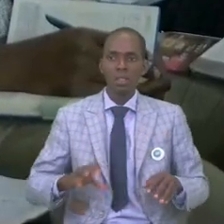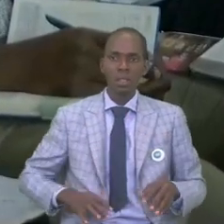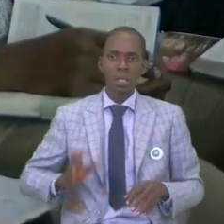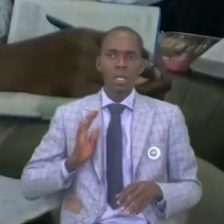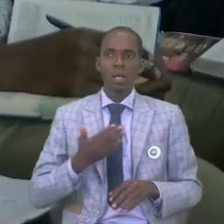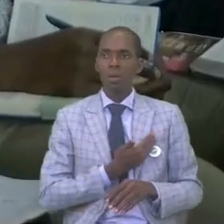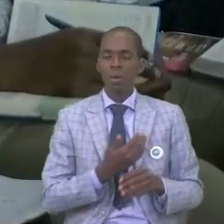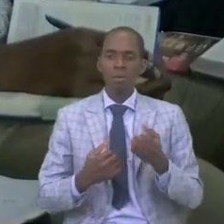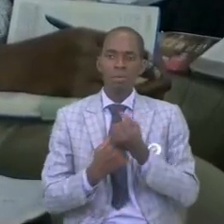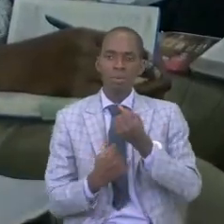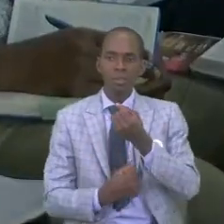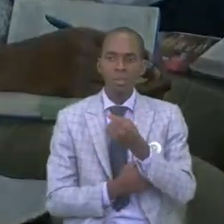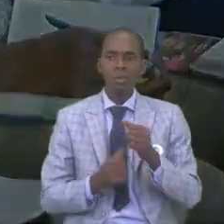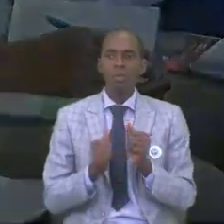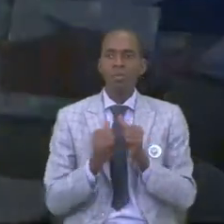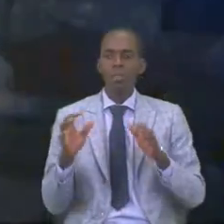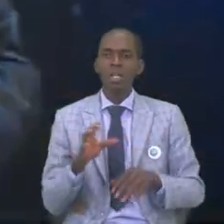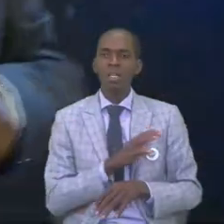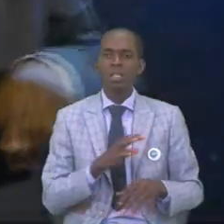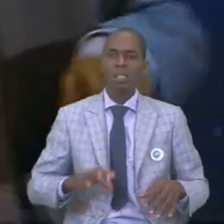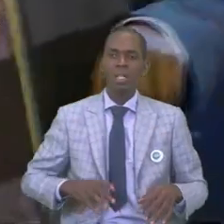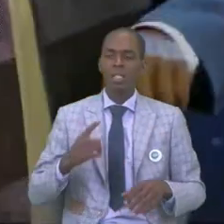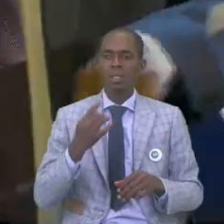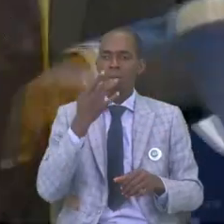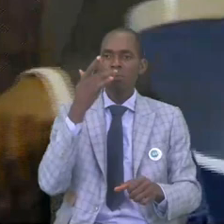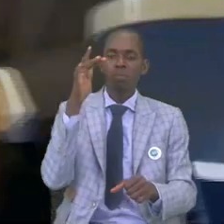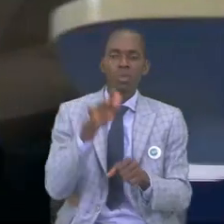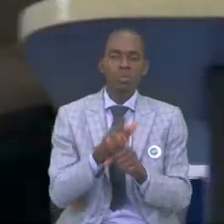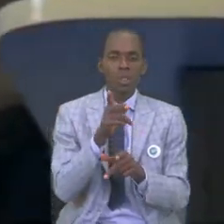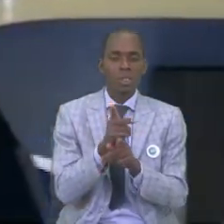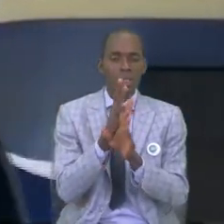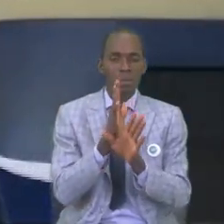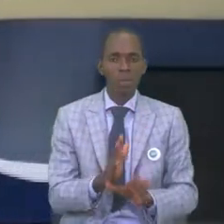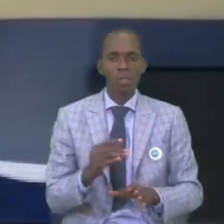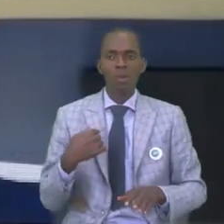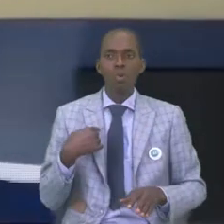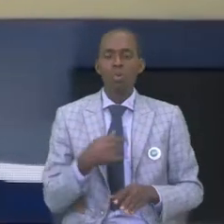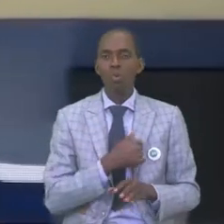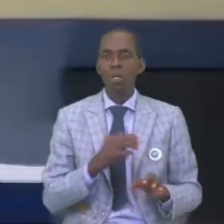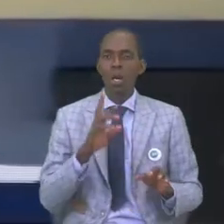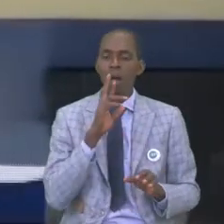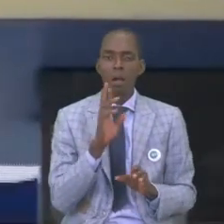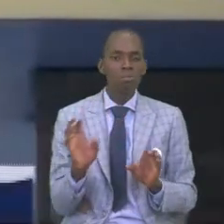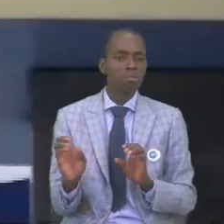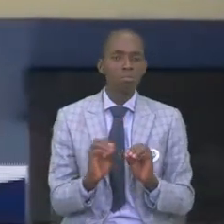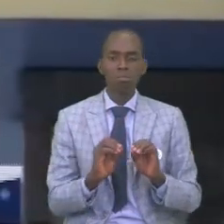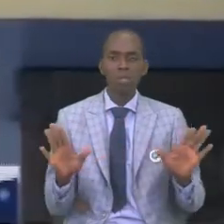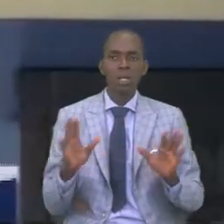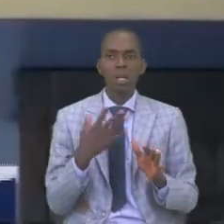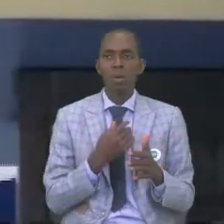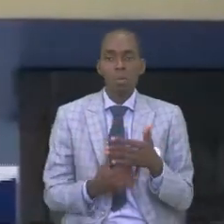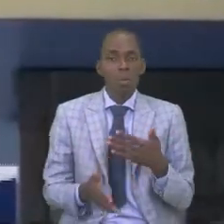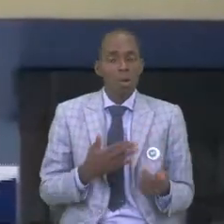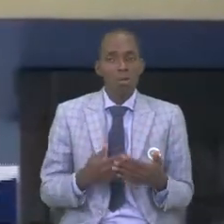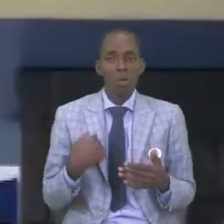the promise keeper, without Christ, we do nothing, we are nothing, and whatever we do is